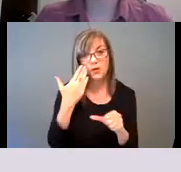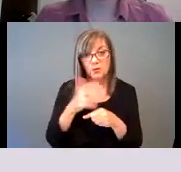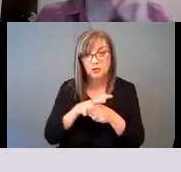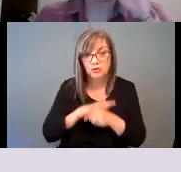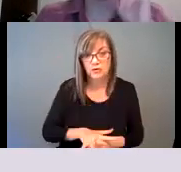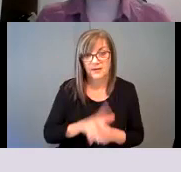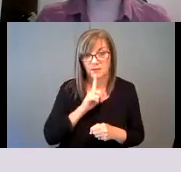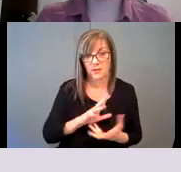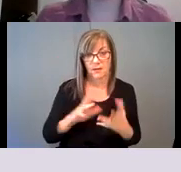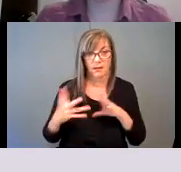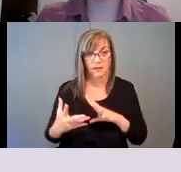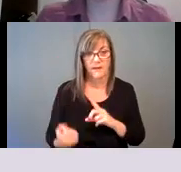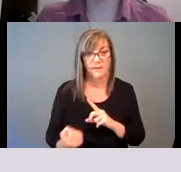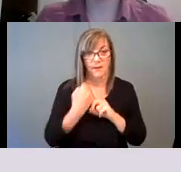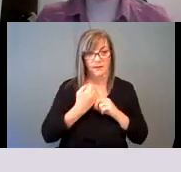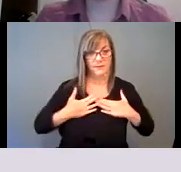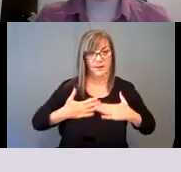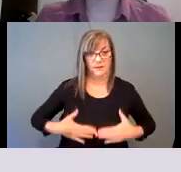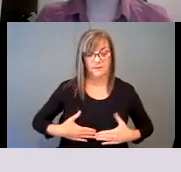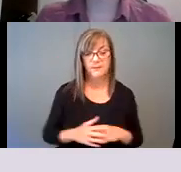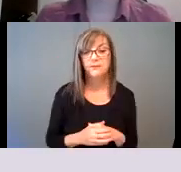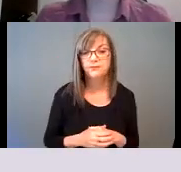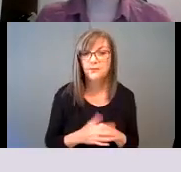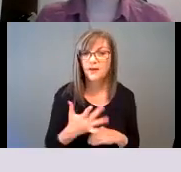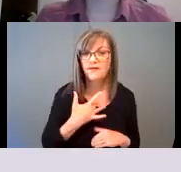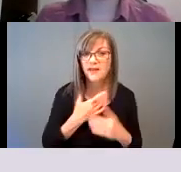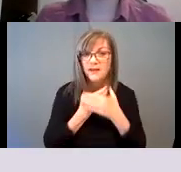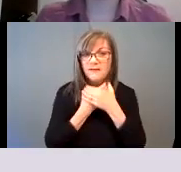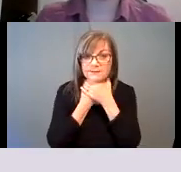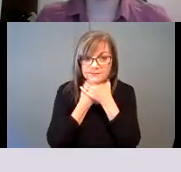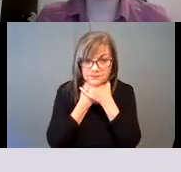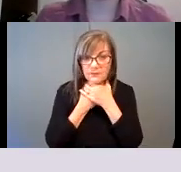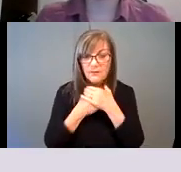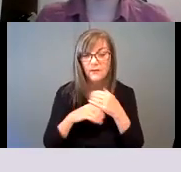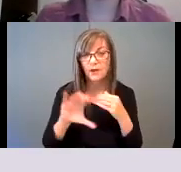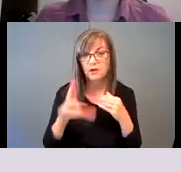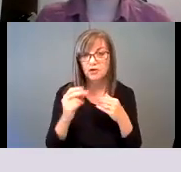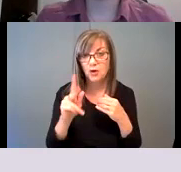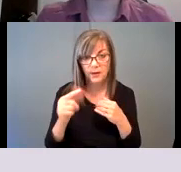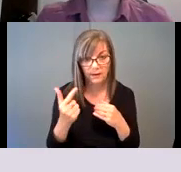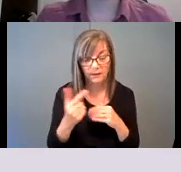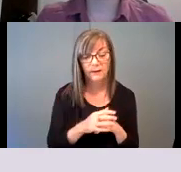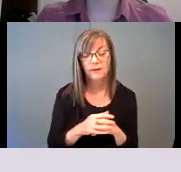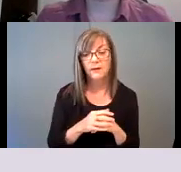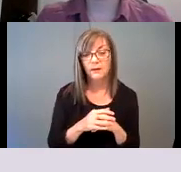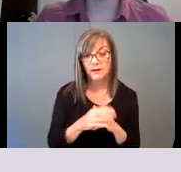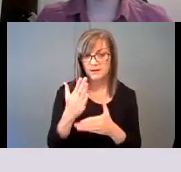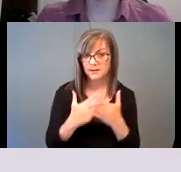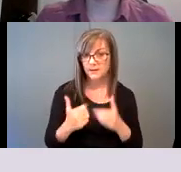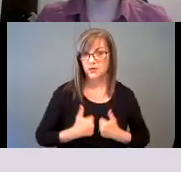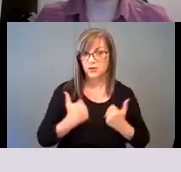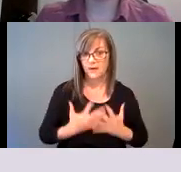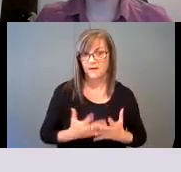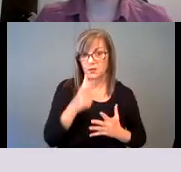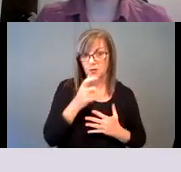body. Choking sensations, I think sometimes that can come up for some survivors who have been strangled,